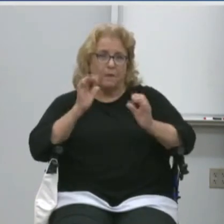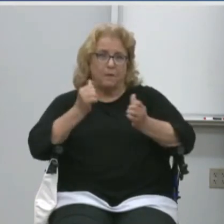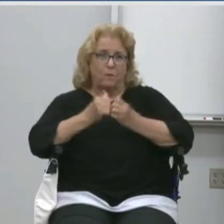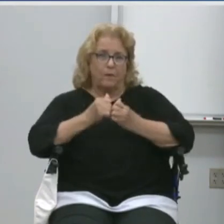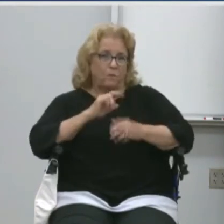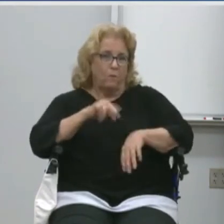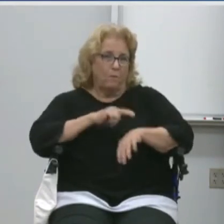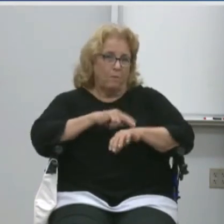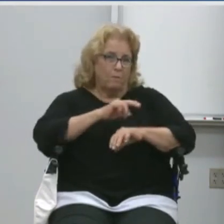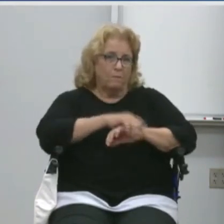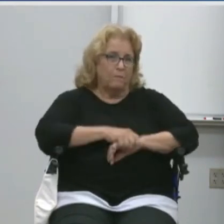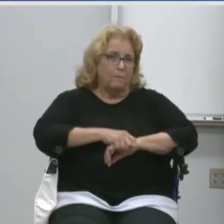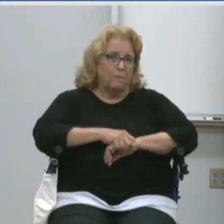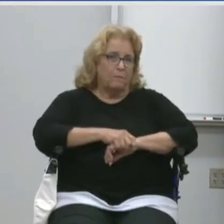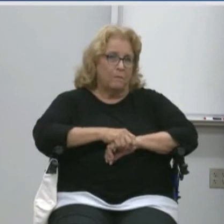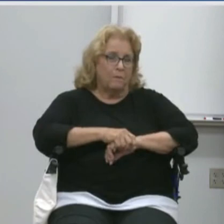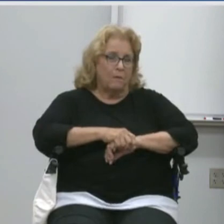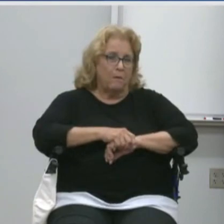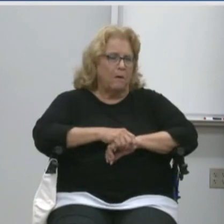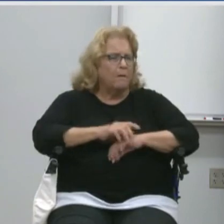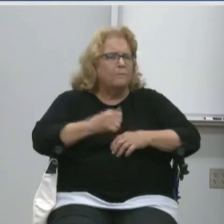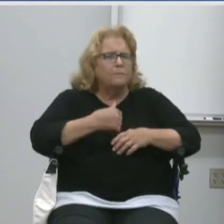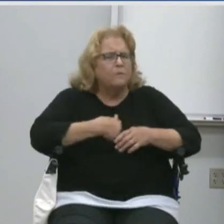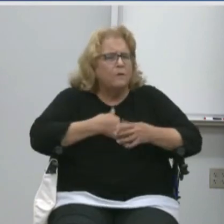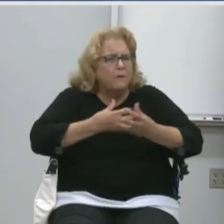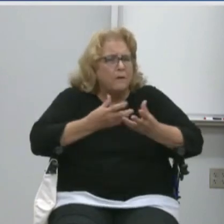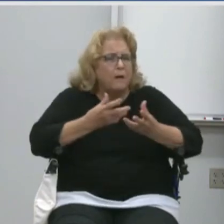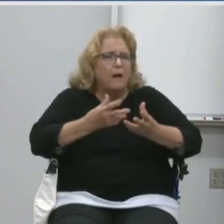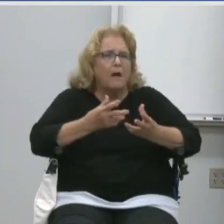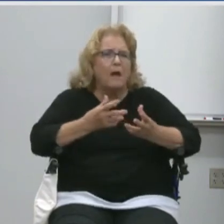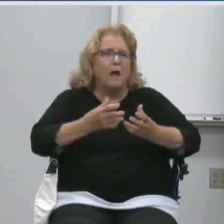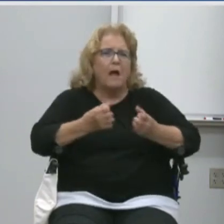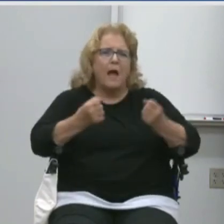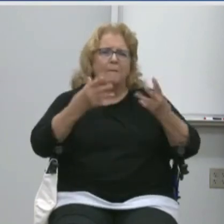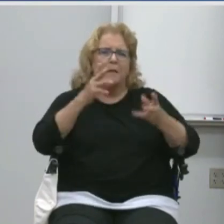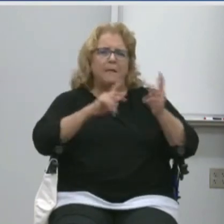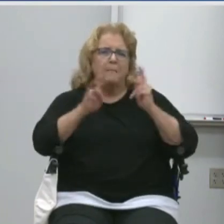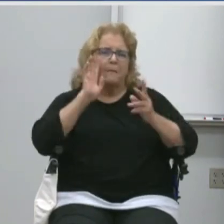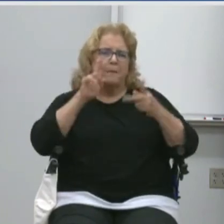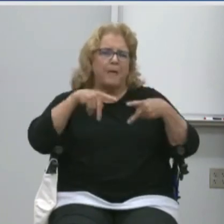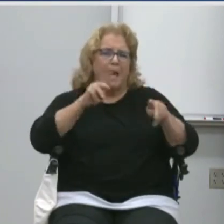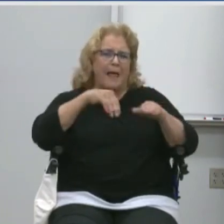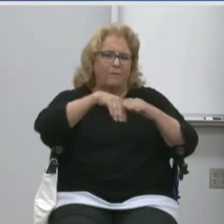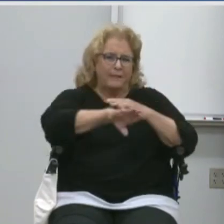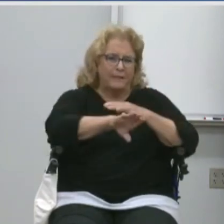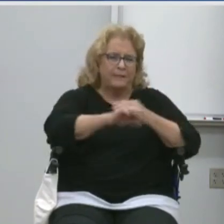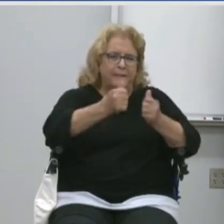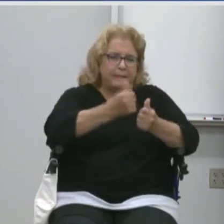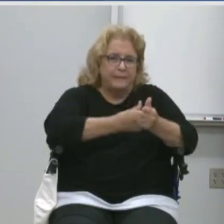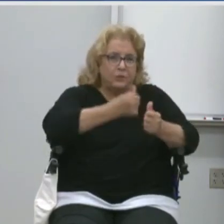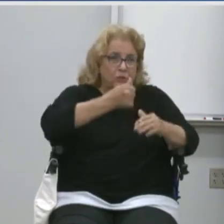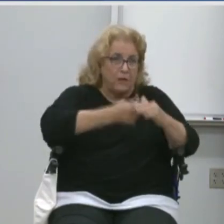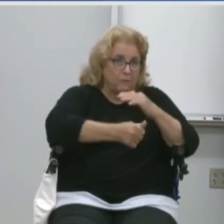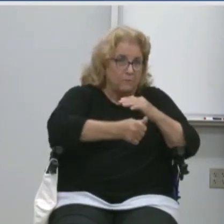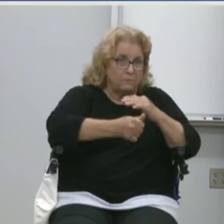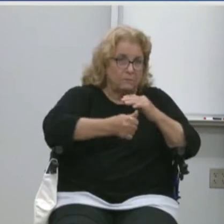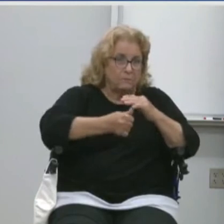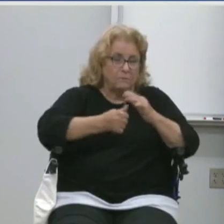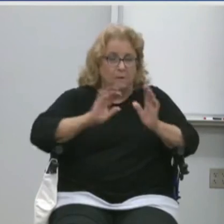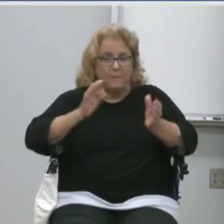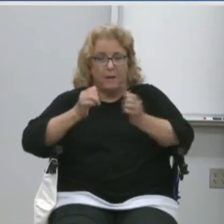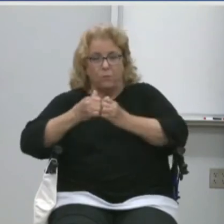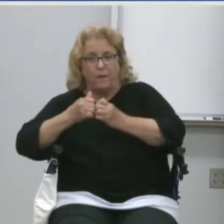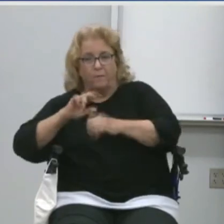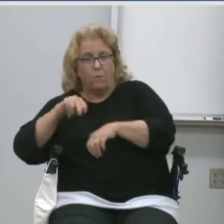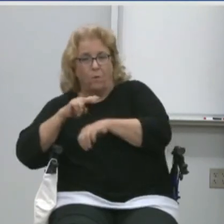normal? I'm sorry, how many? Do you know how many people are going to be allowed in each shelter, versus what